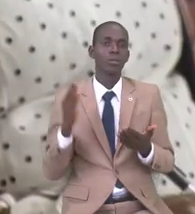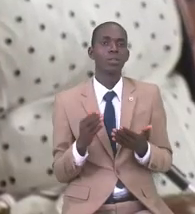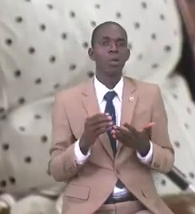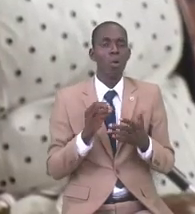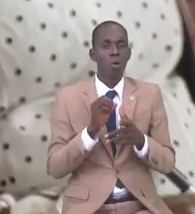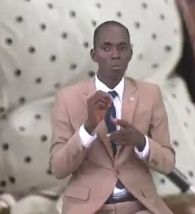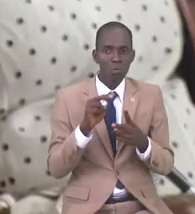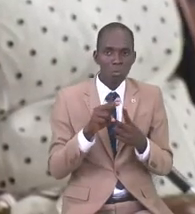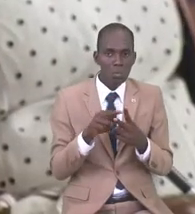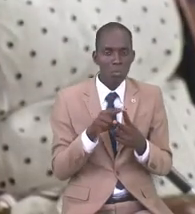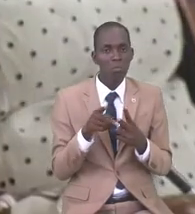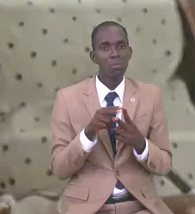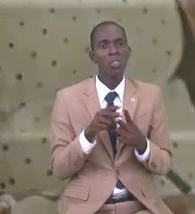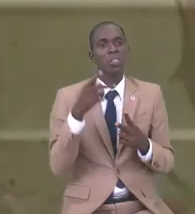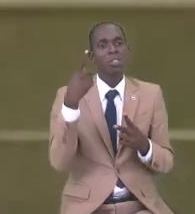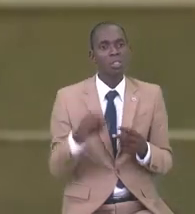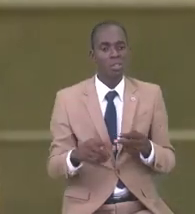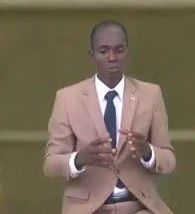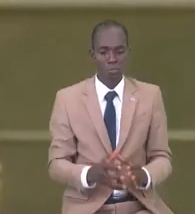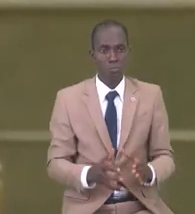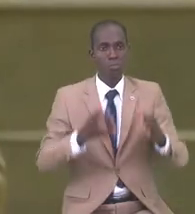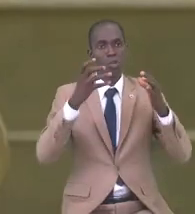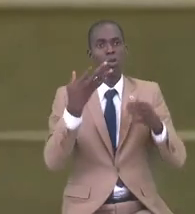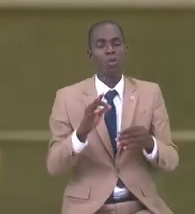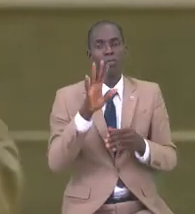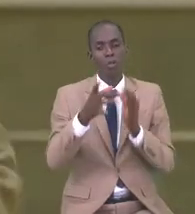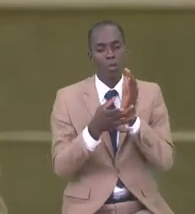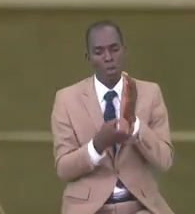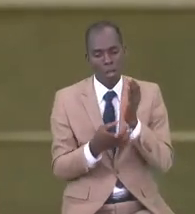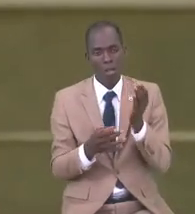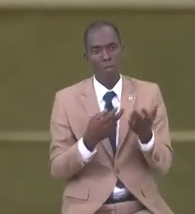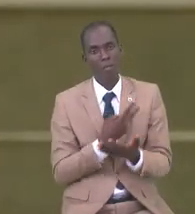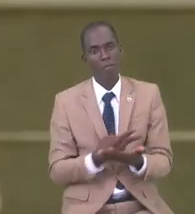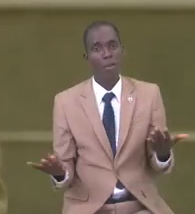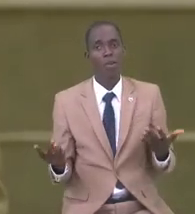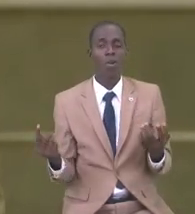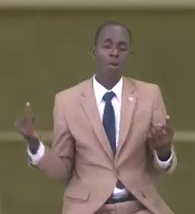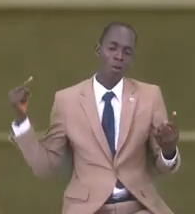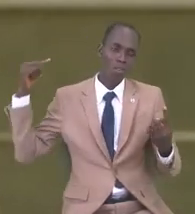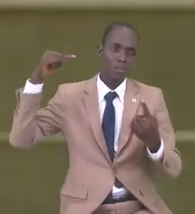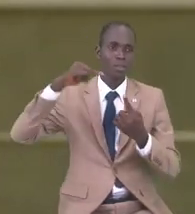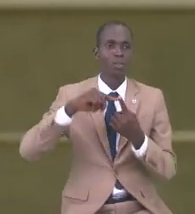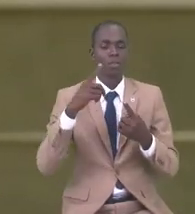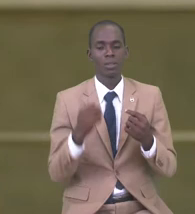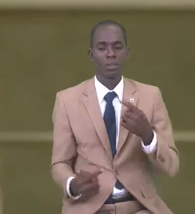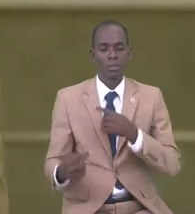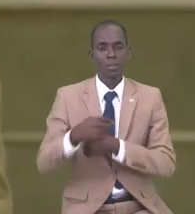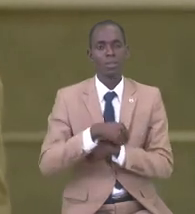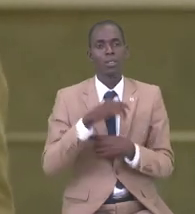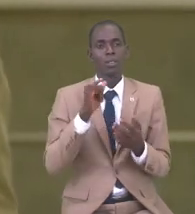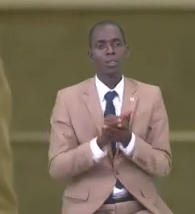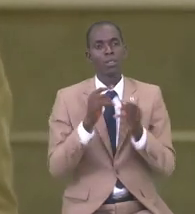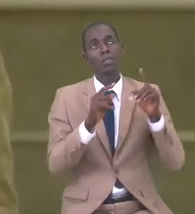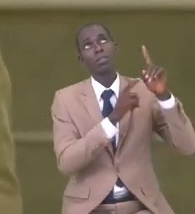neither shall the cruse of oil fall or fail, until the day